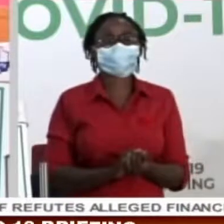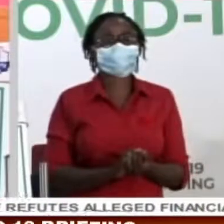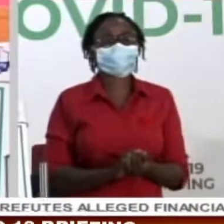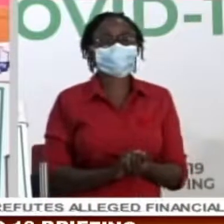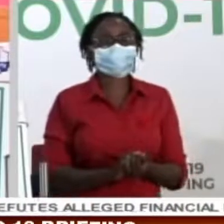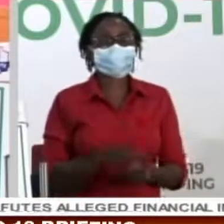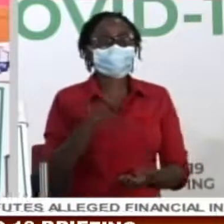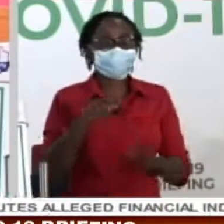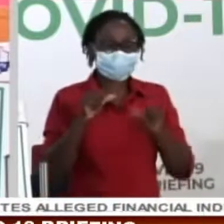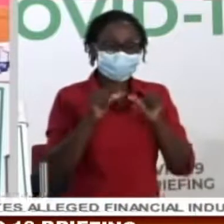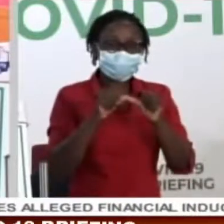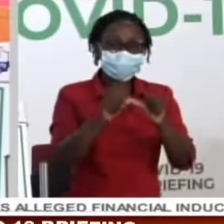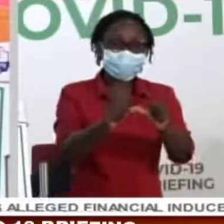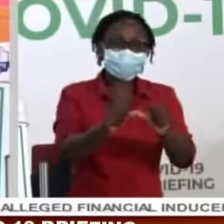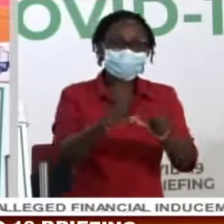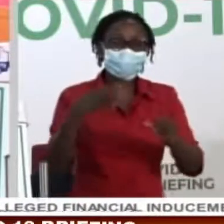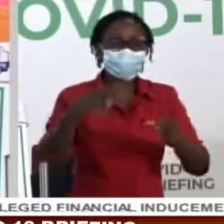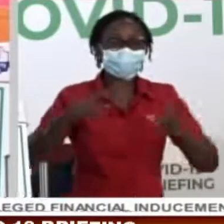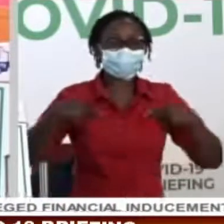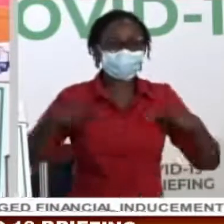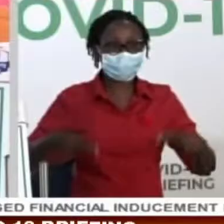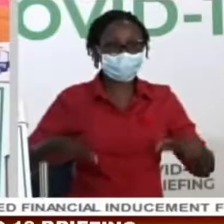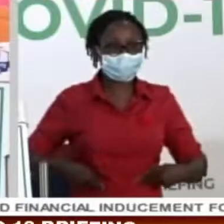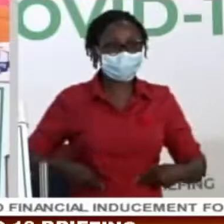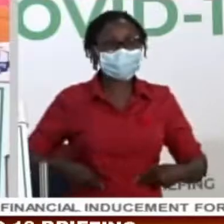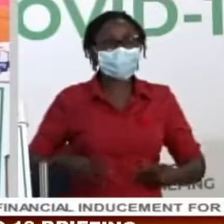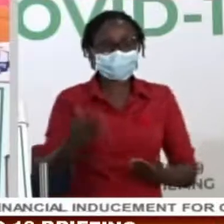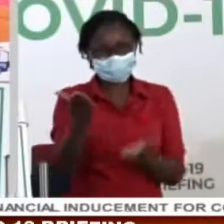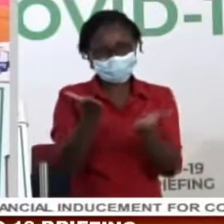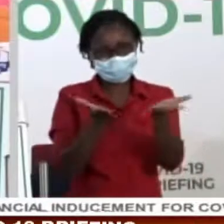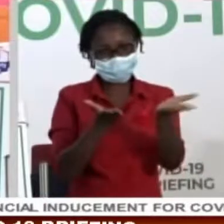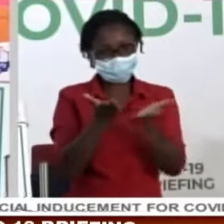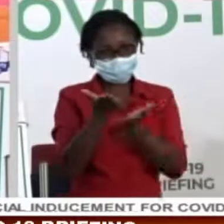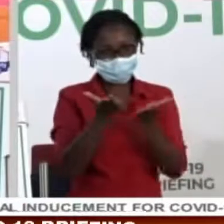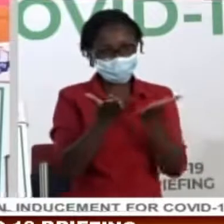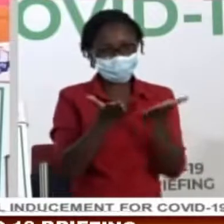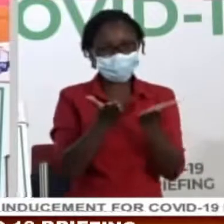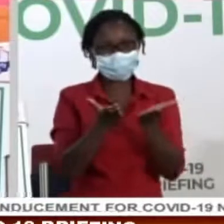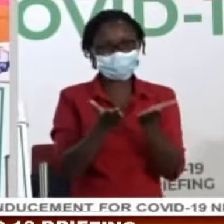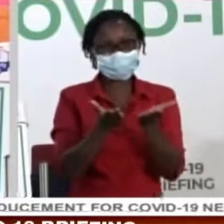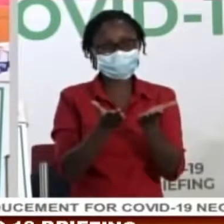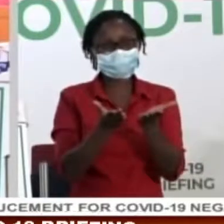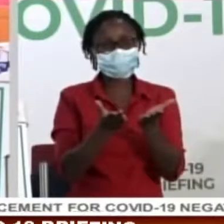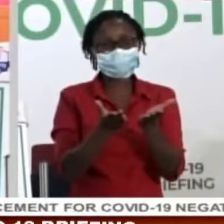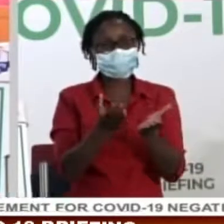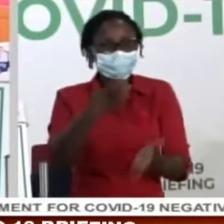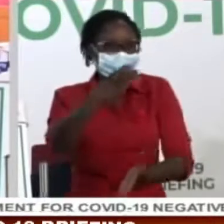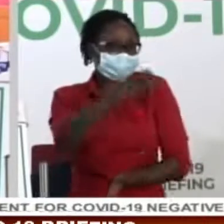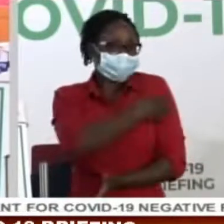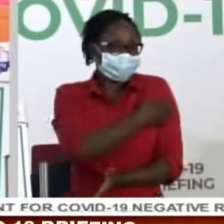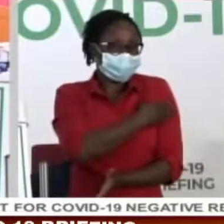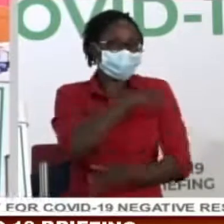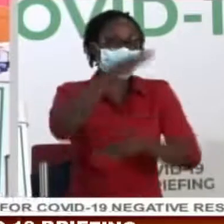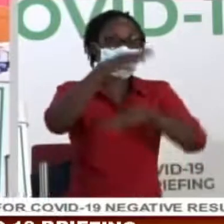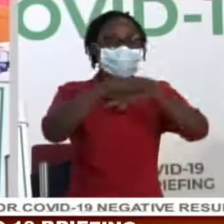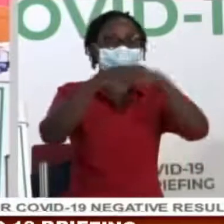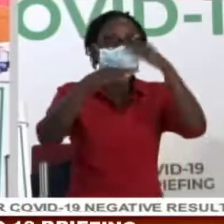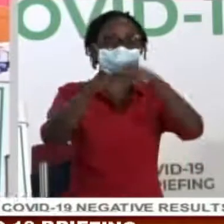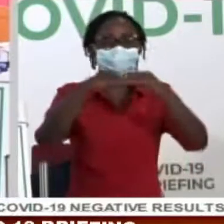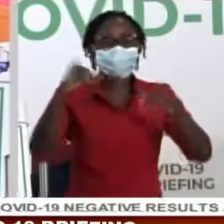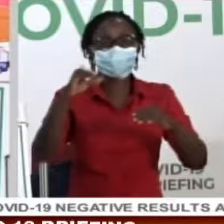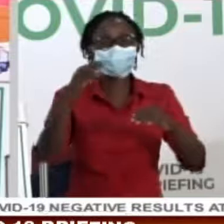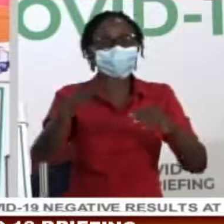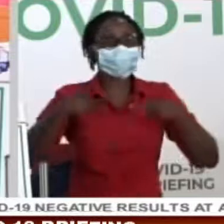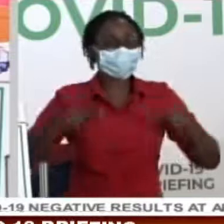The continuity of health routine services, capacity building of health workers, and